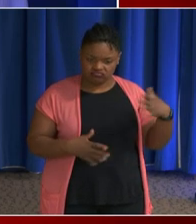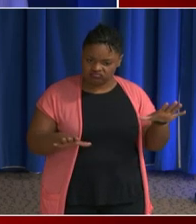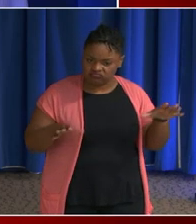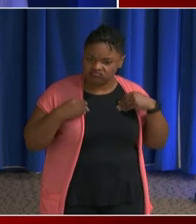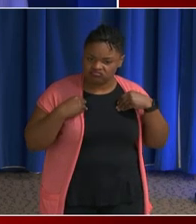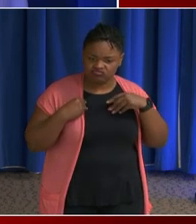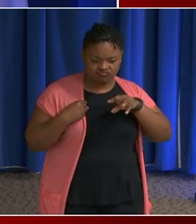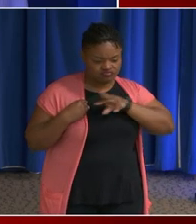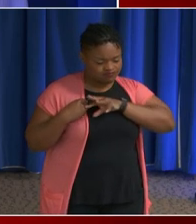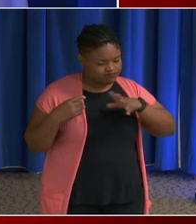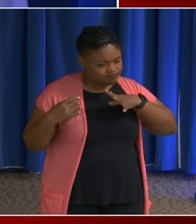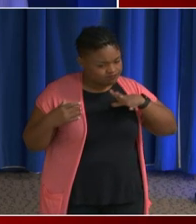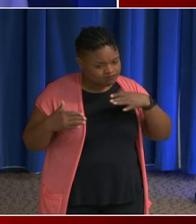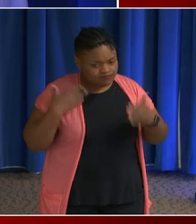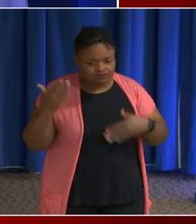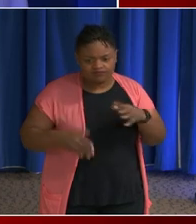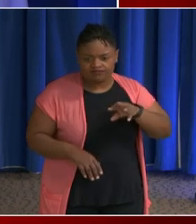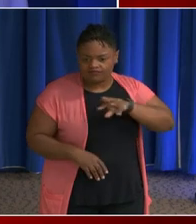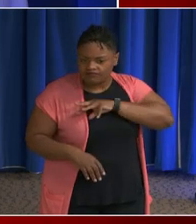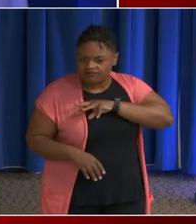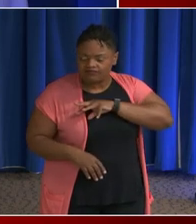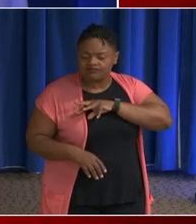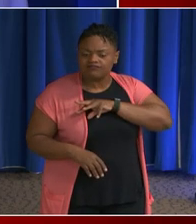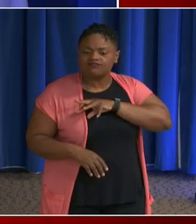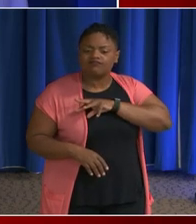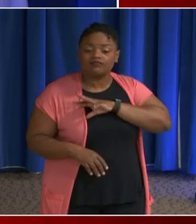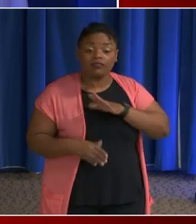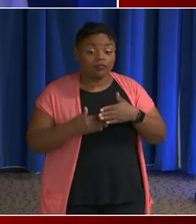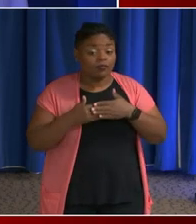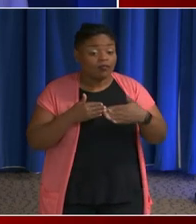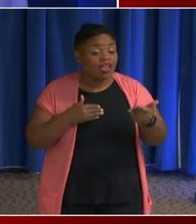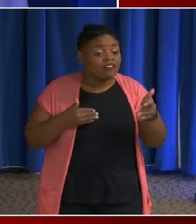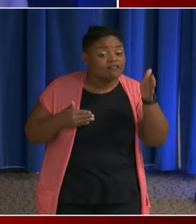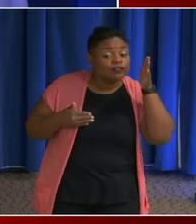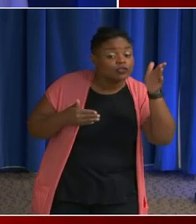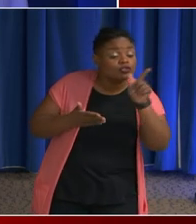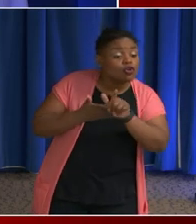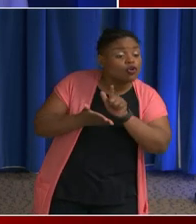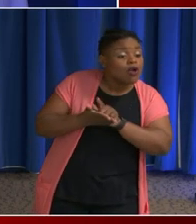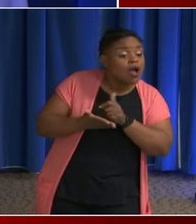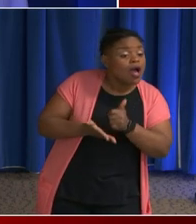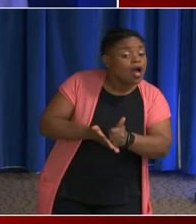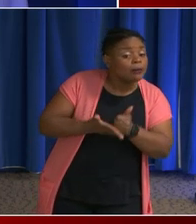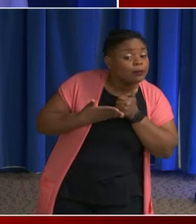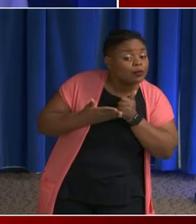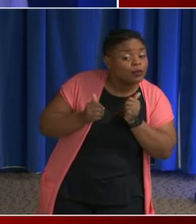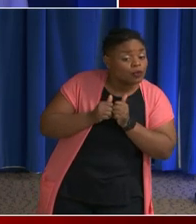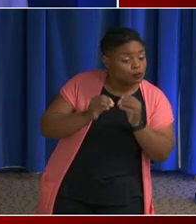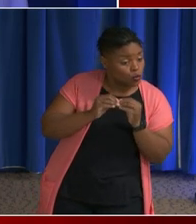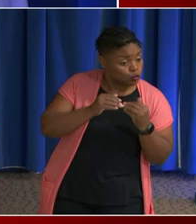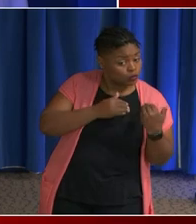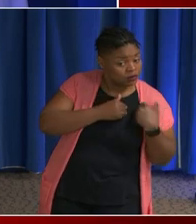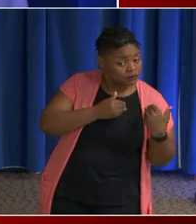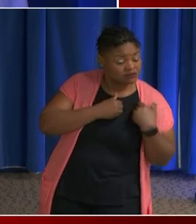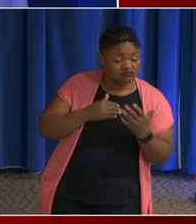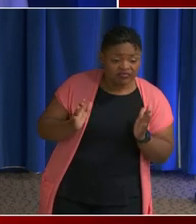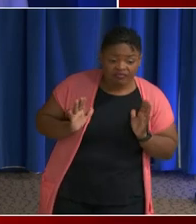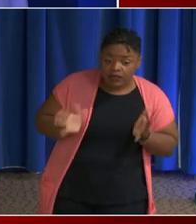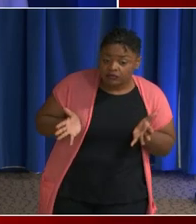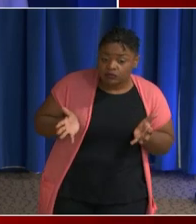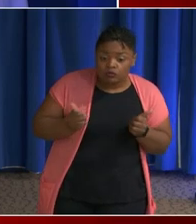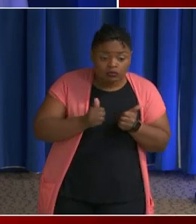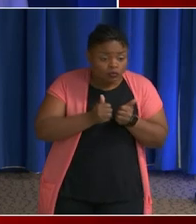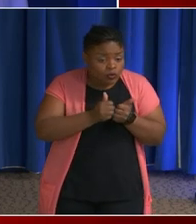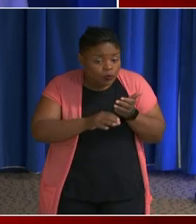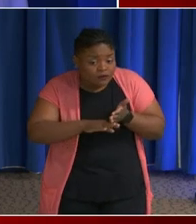And to the extent that any legislation moving forward helps us with accountability, with improving our police